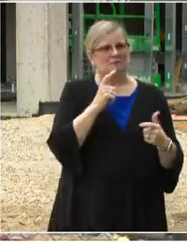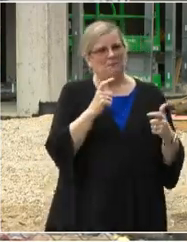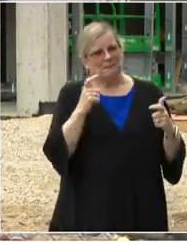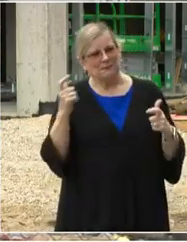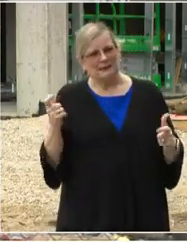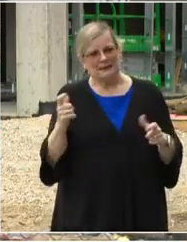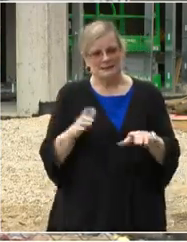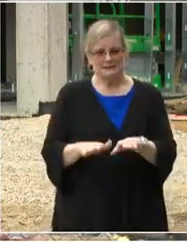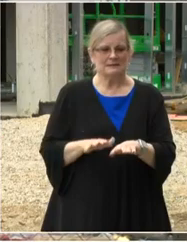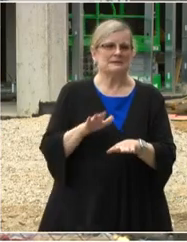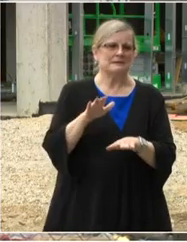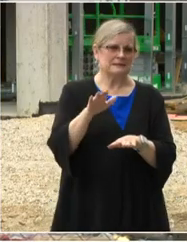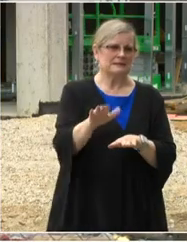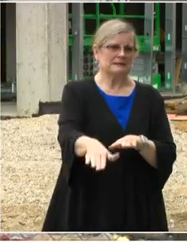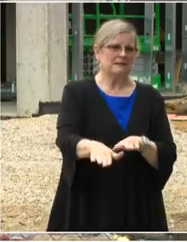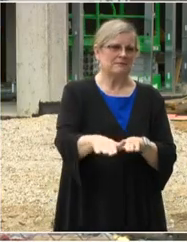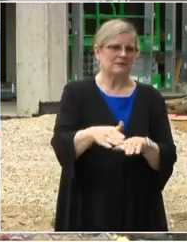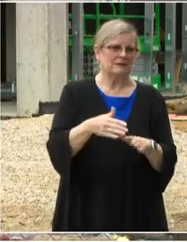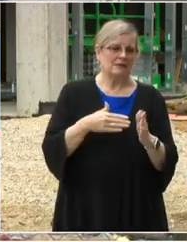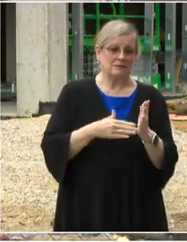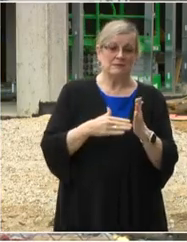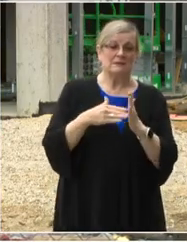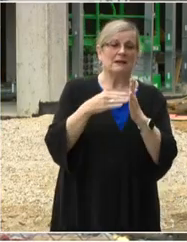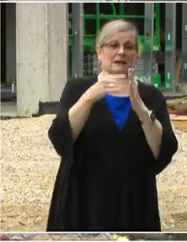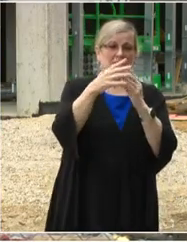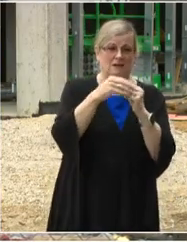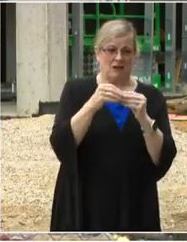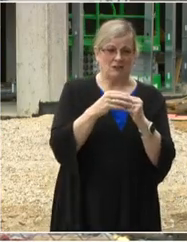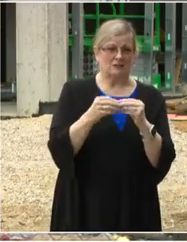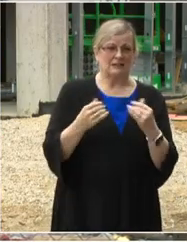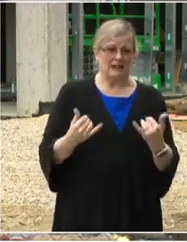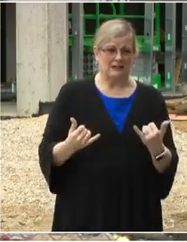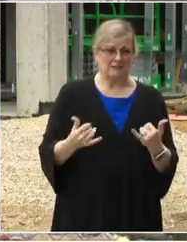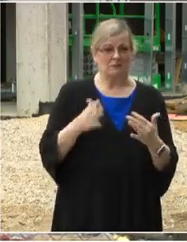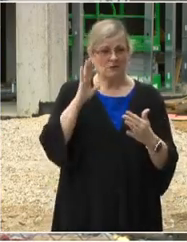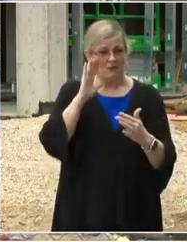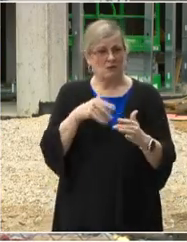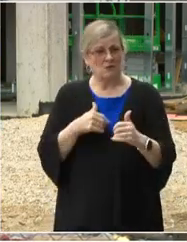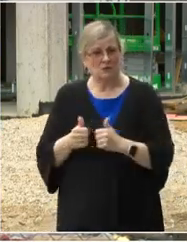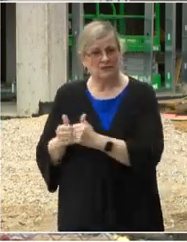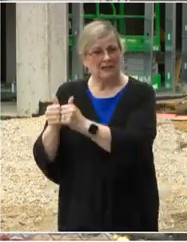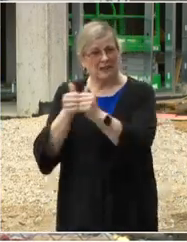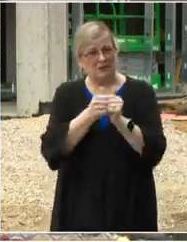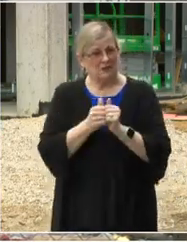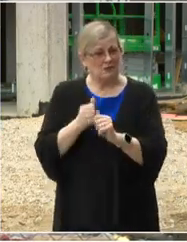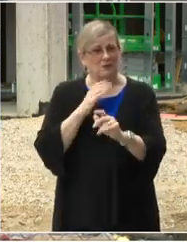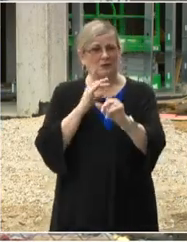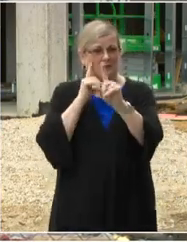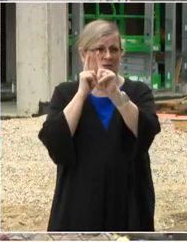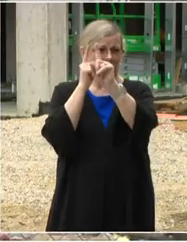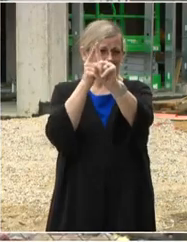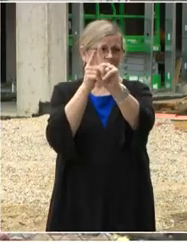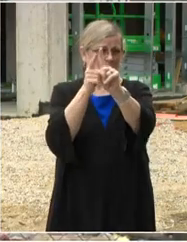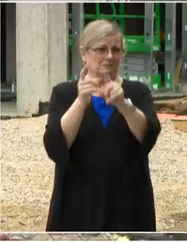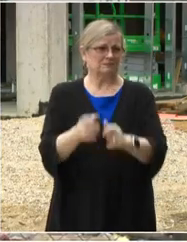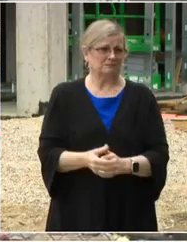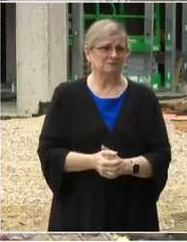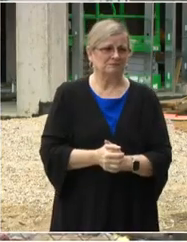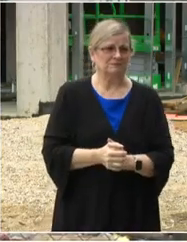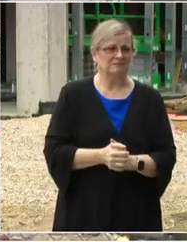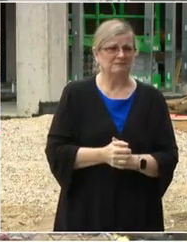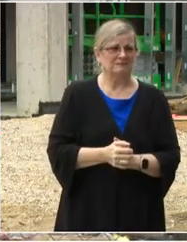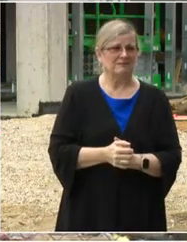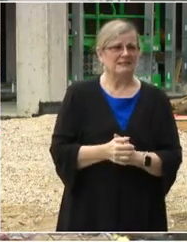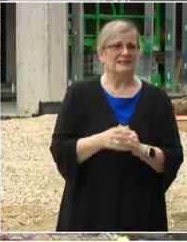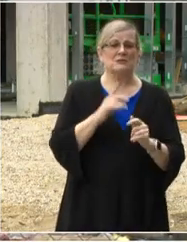billion and with goals that we know we can reach. And so together, I look forward to working with you. But even more importantly, this is going to help